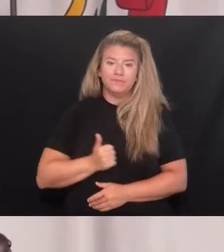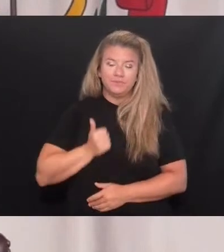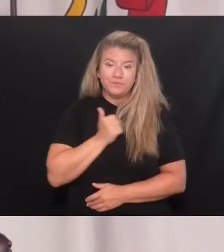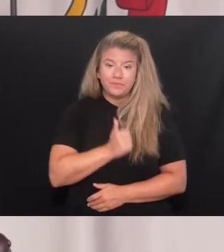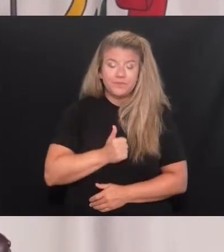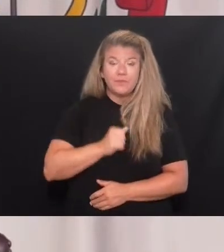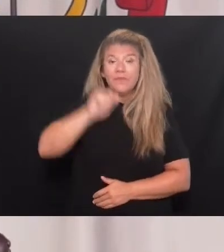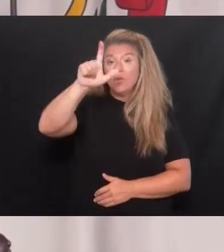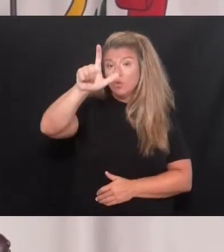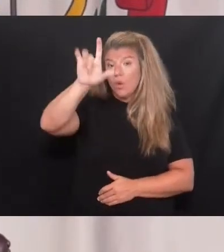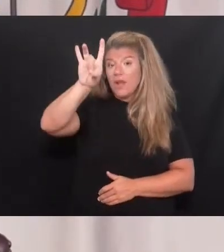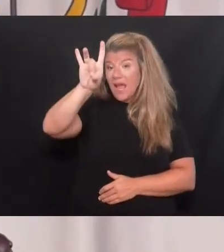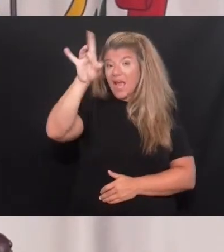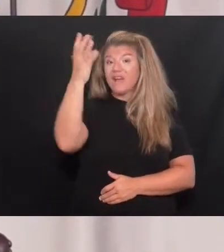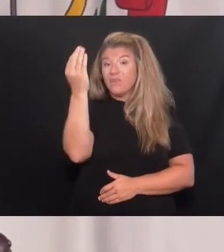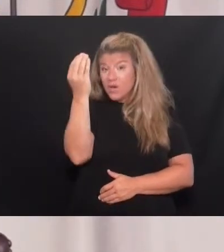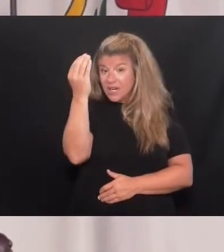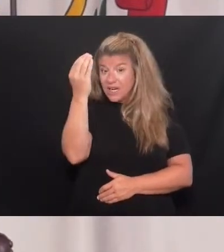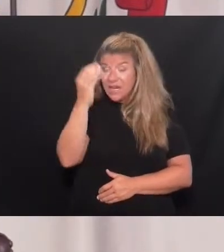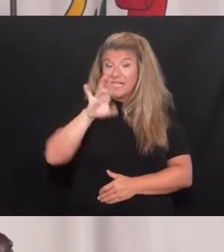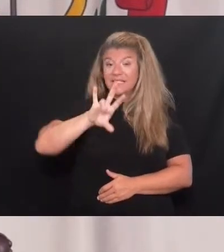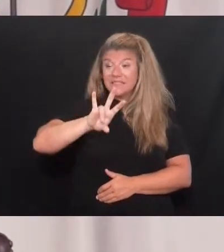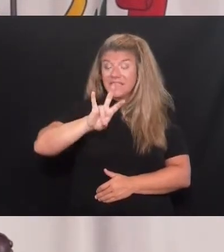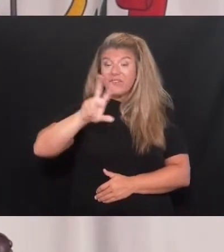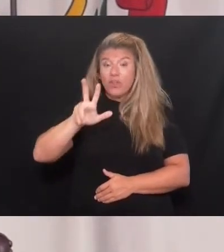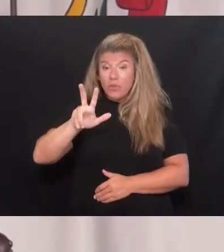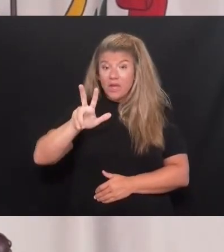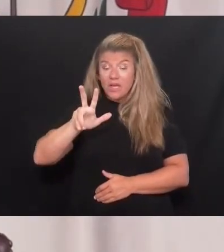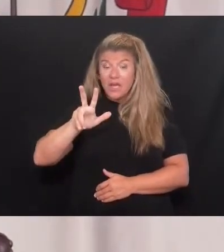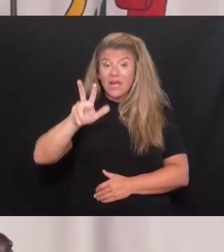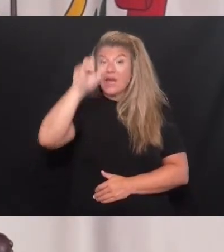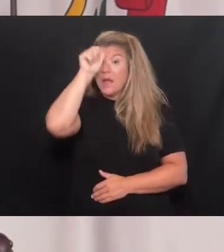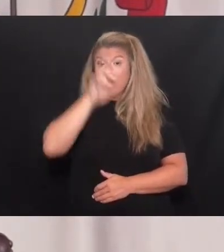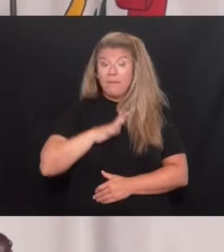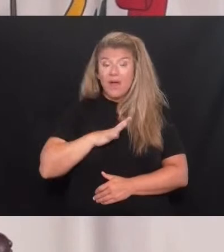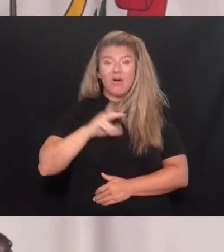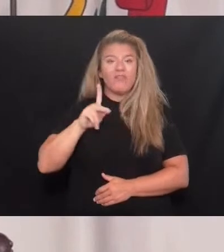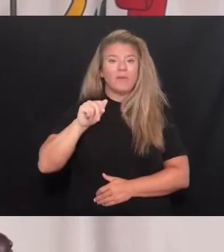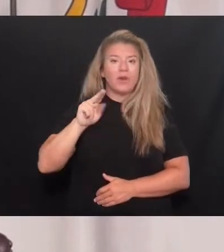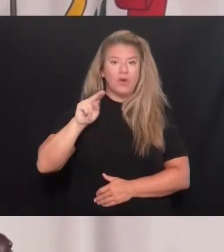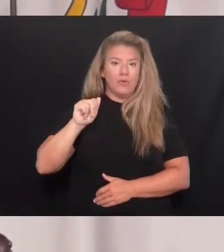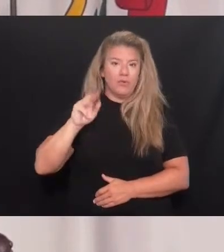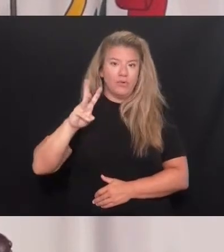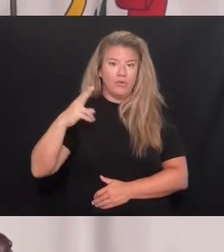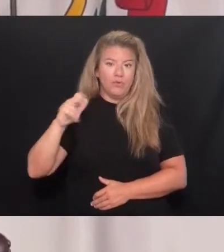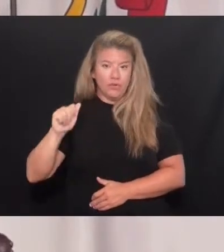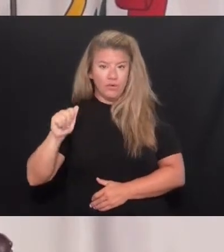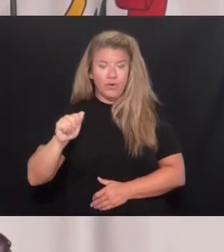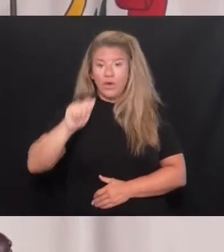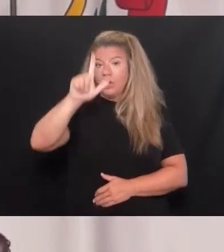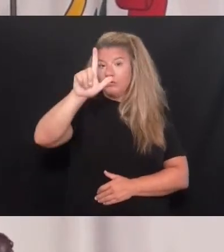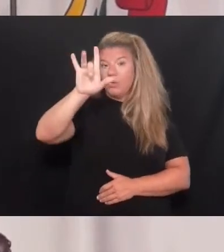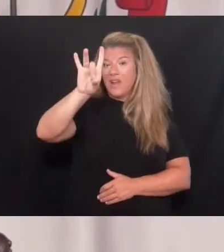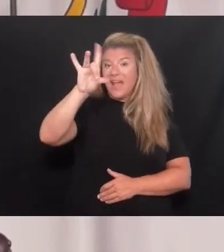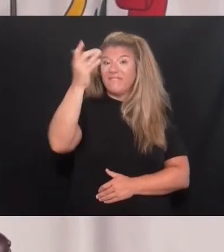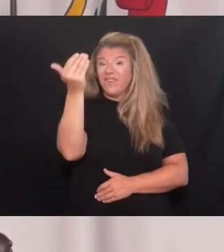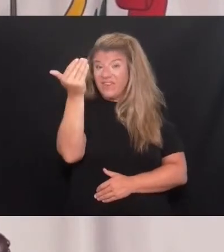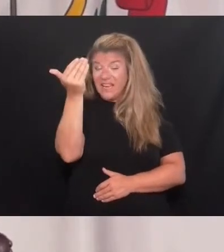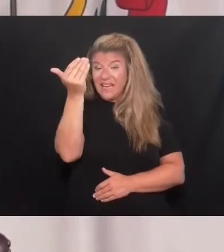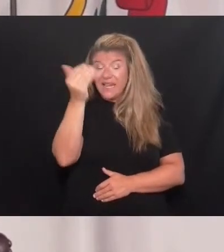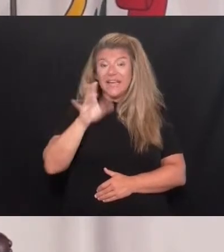The 2,814th death, a 73-year-old male from Kanawha County. The 2,815th